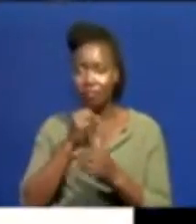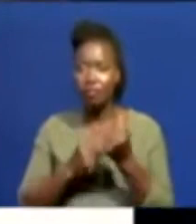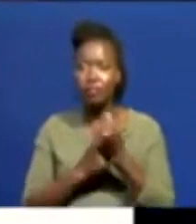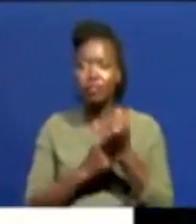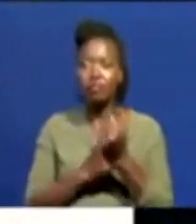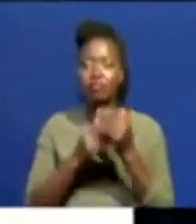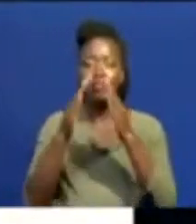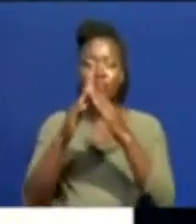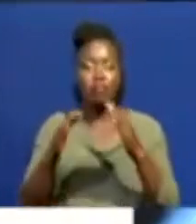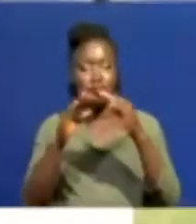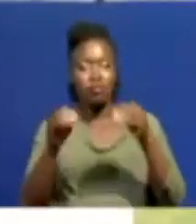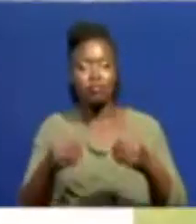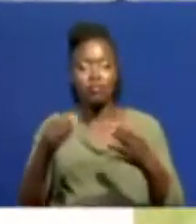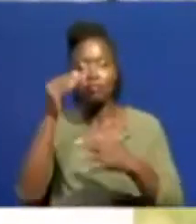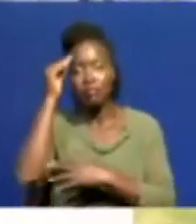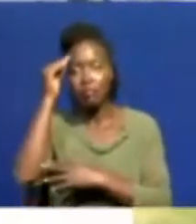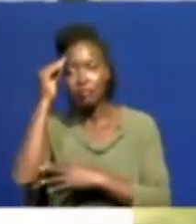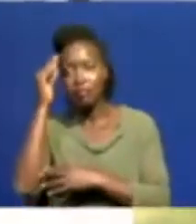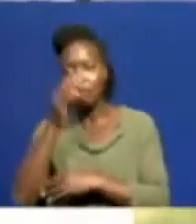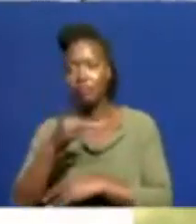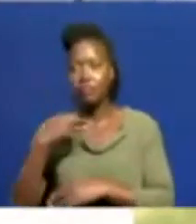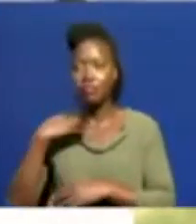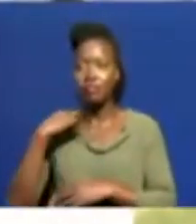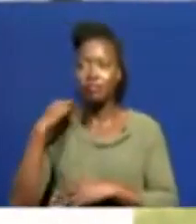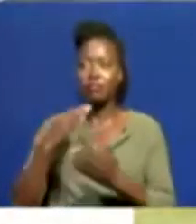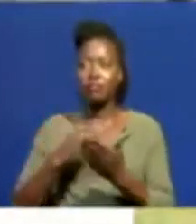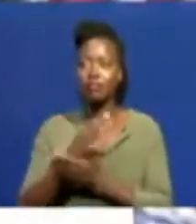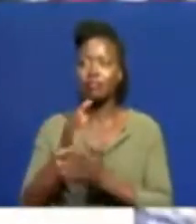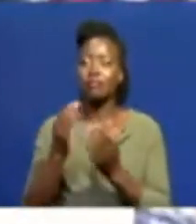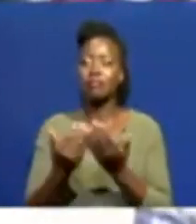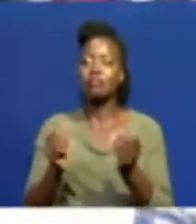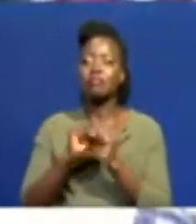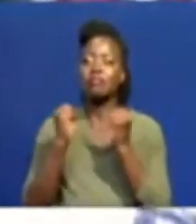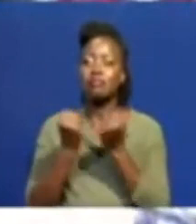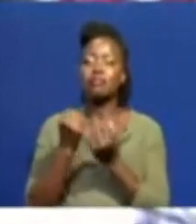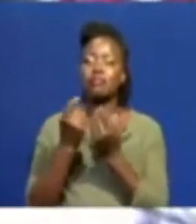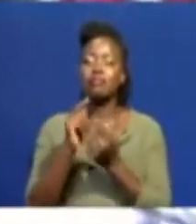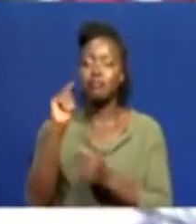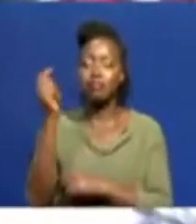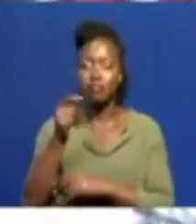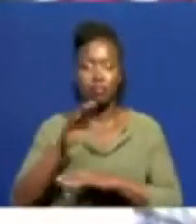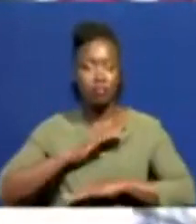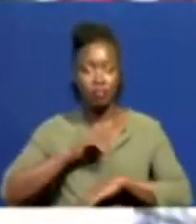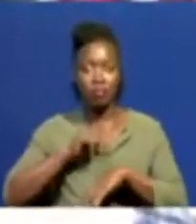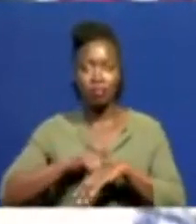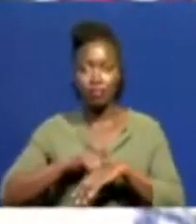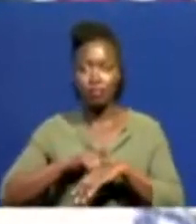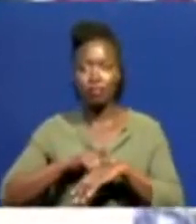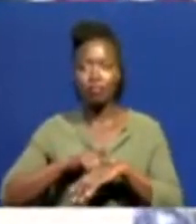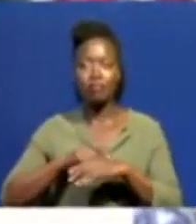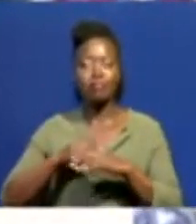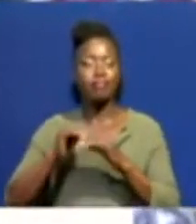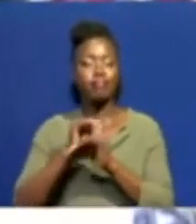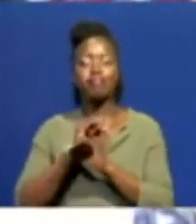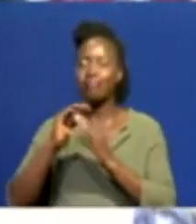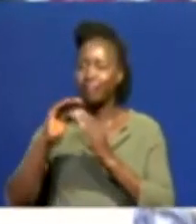with shelter, education, and clothing through the Children's Society of Kenya. So wako na enough time to wind up, alafu